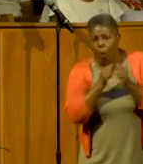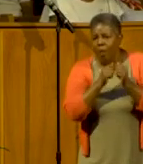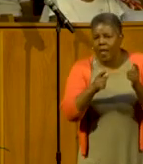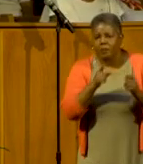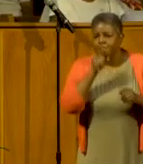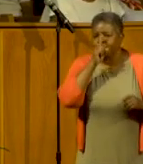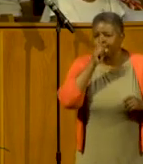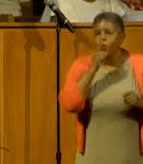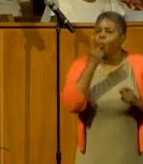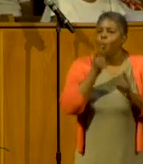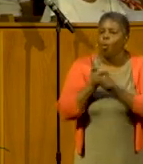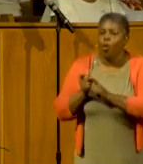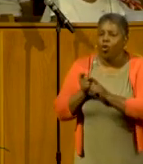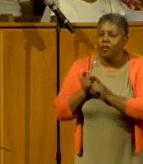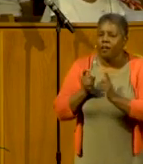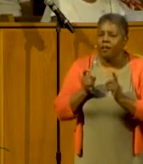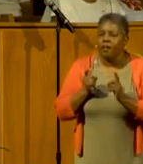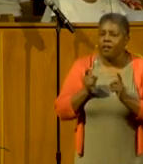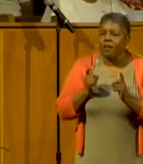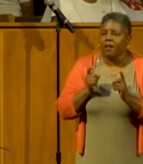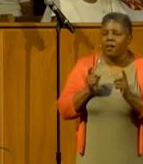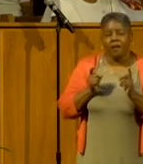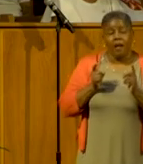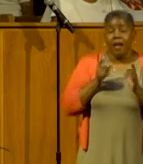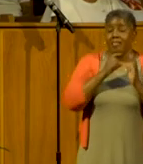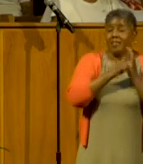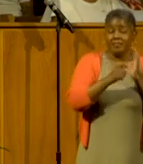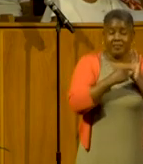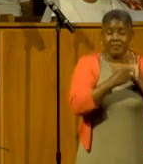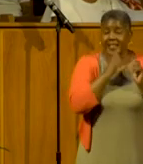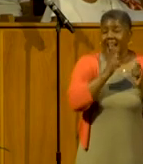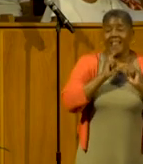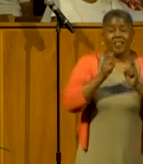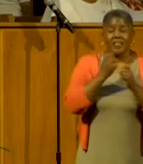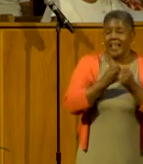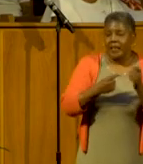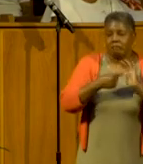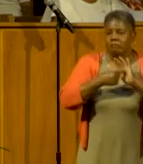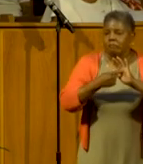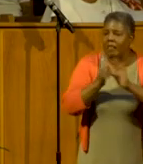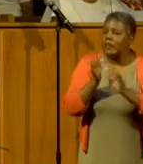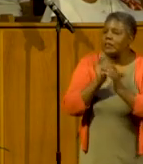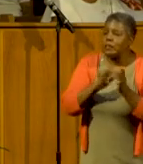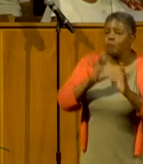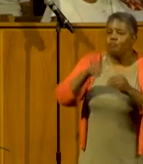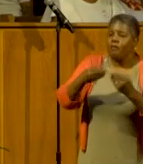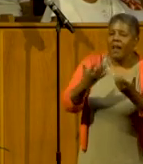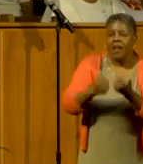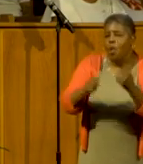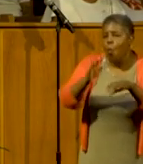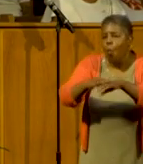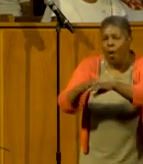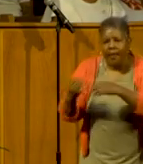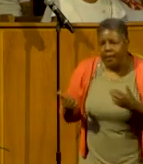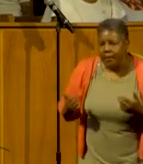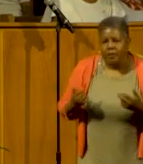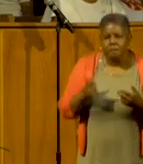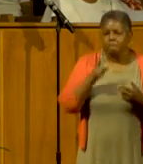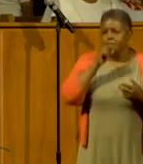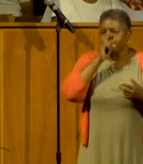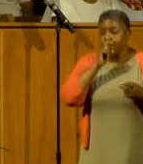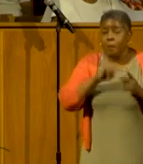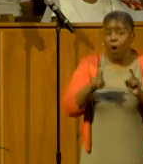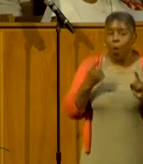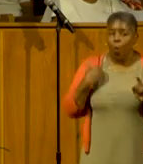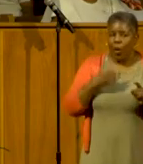saying one word. The text doesn't give us any indication that Jesus provided a warning. But